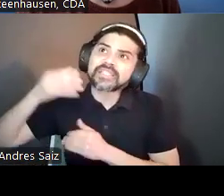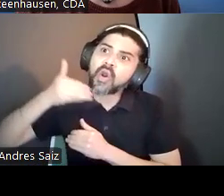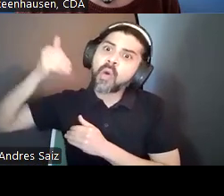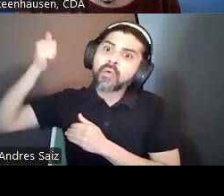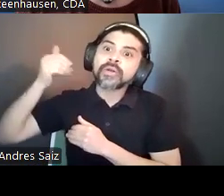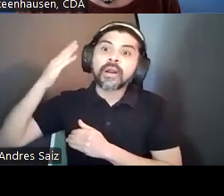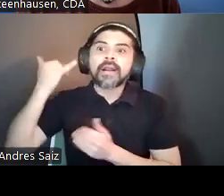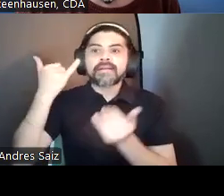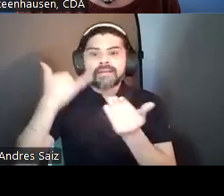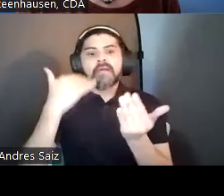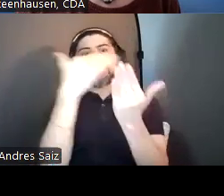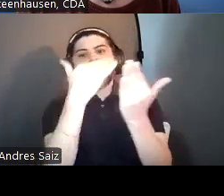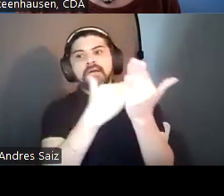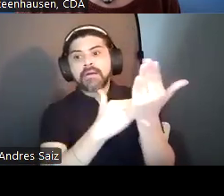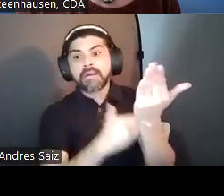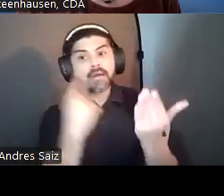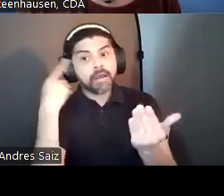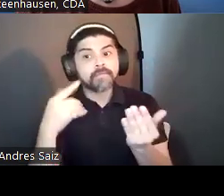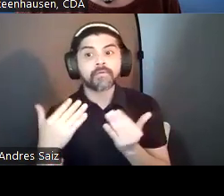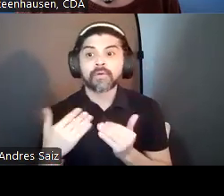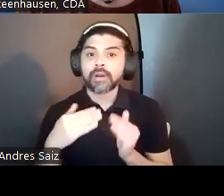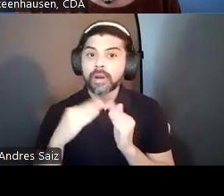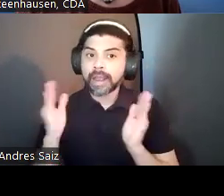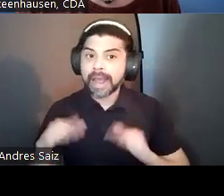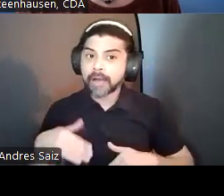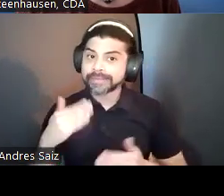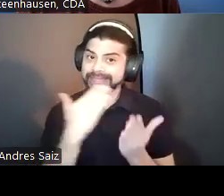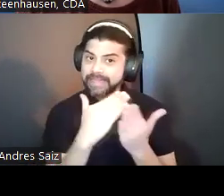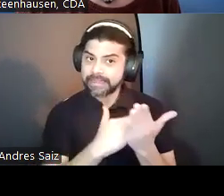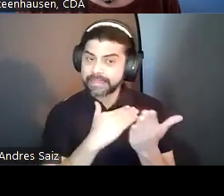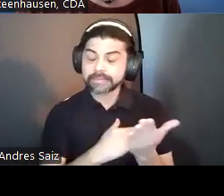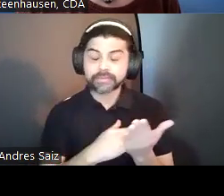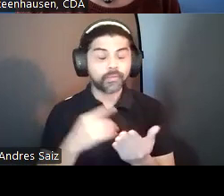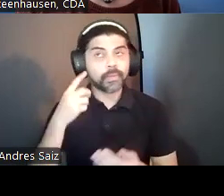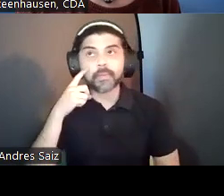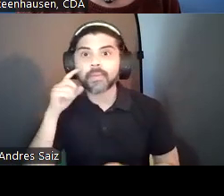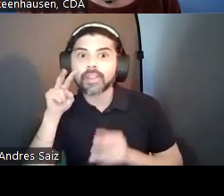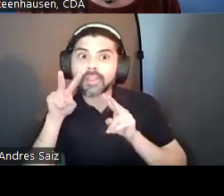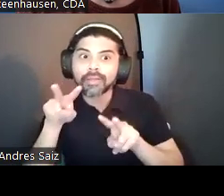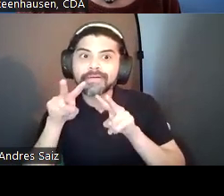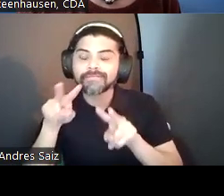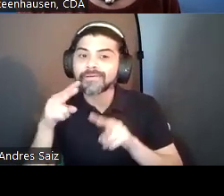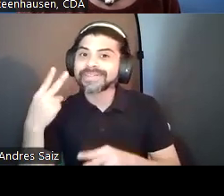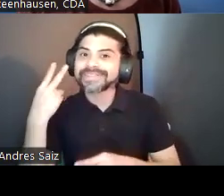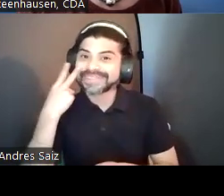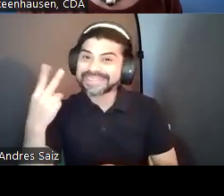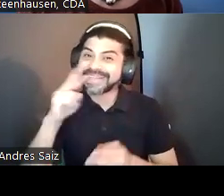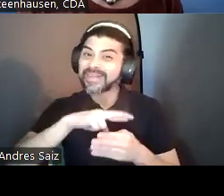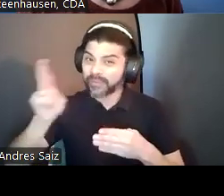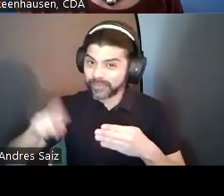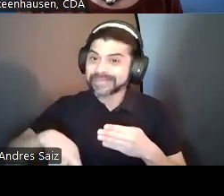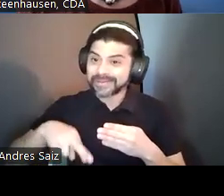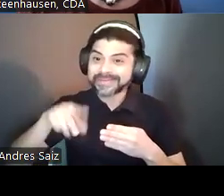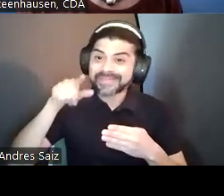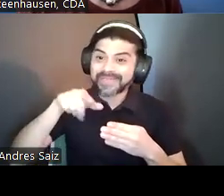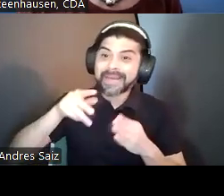choice vouchers or project-based vouchers. We look forward to seeing the results of that pilot project.